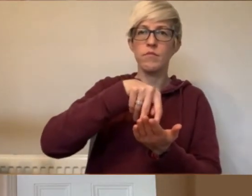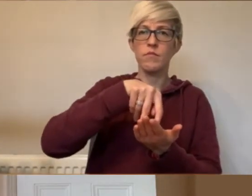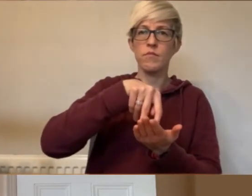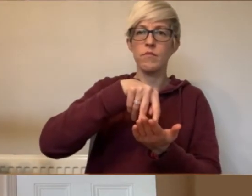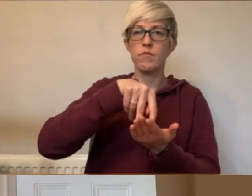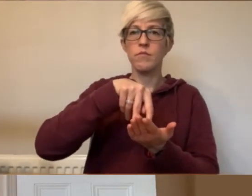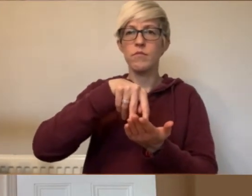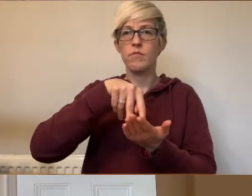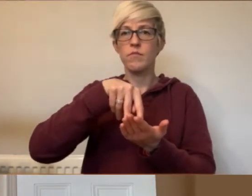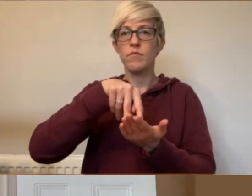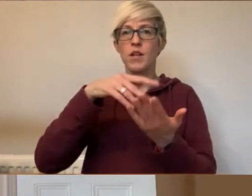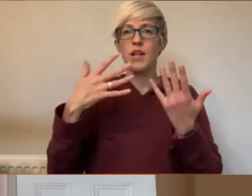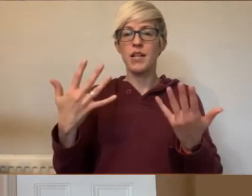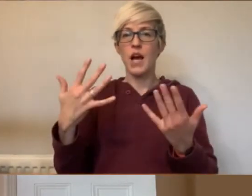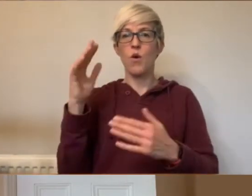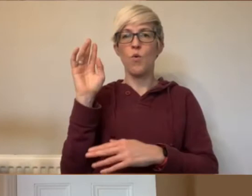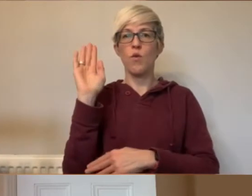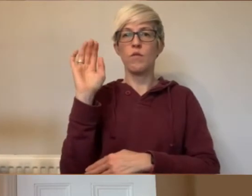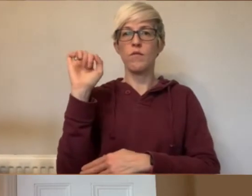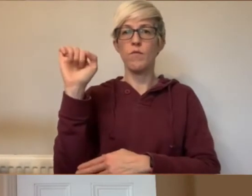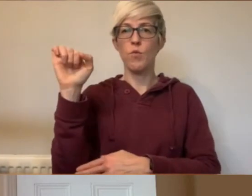And then slowly stop and a little rock